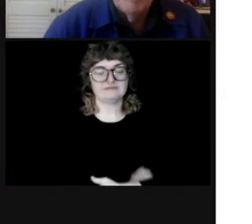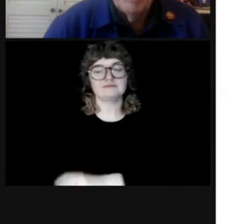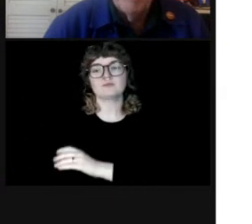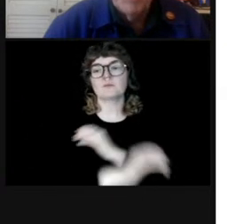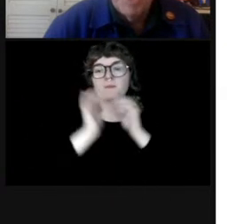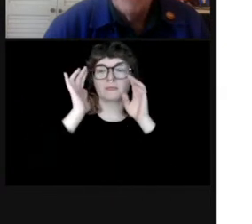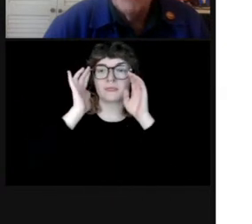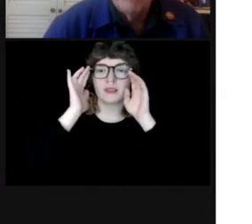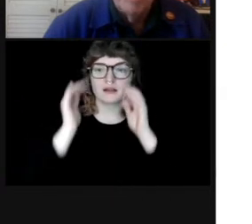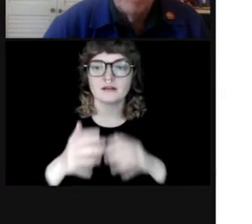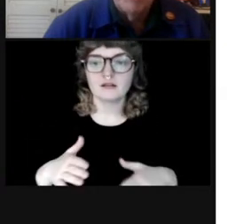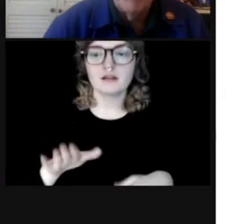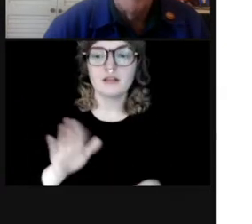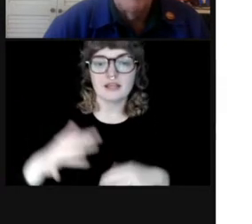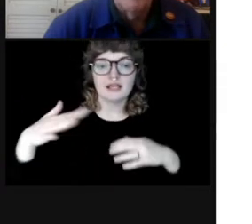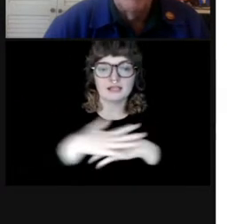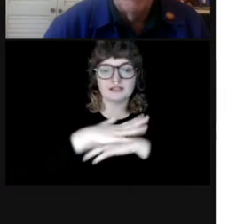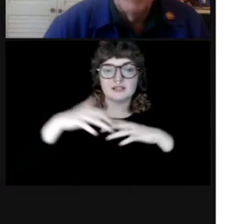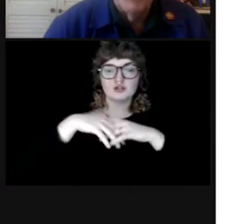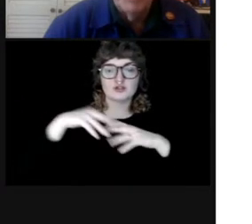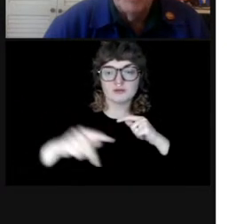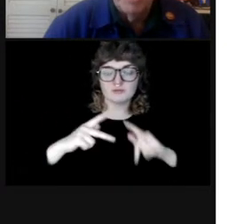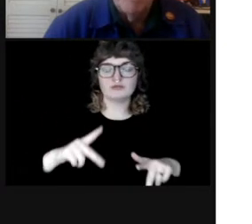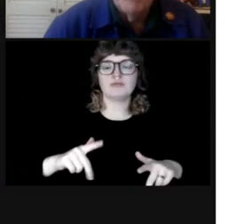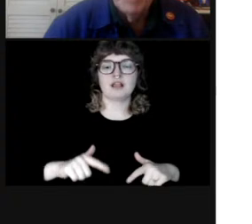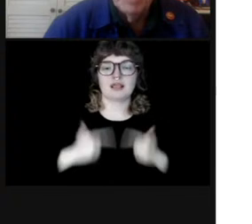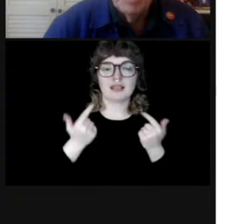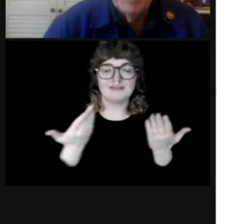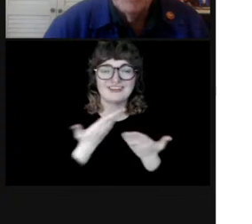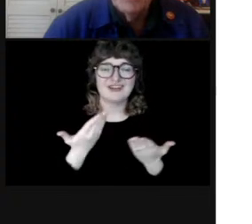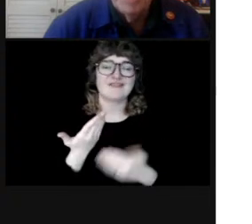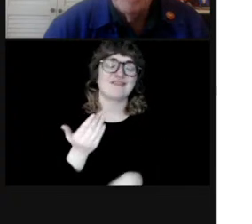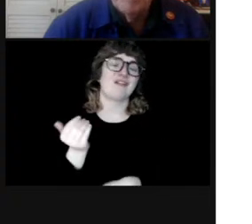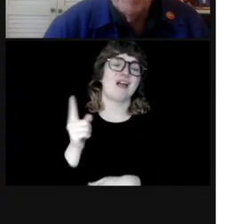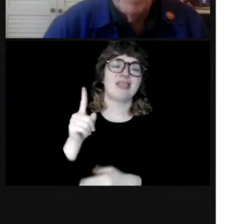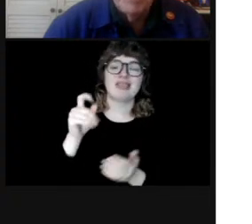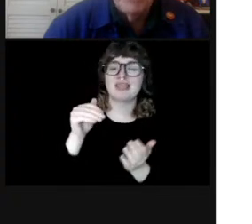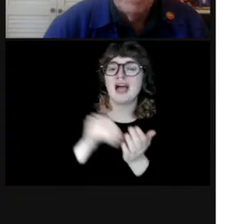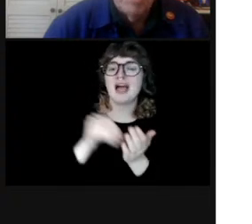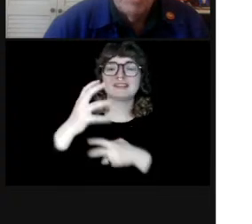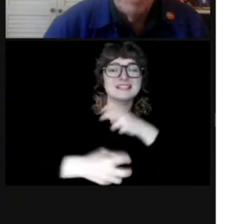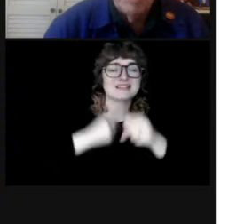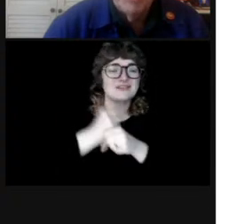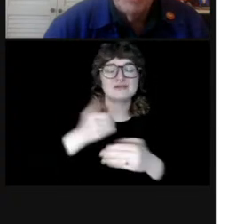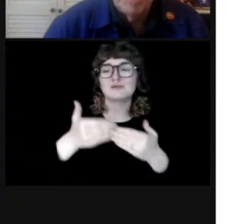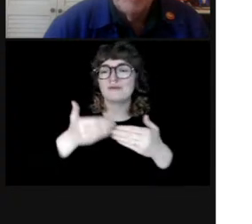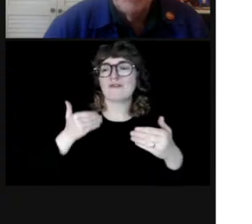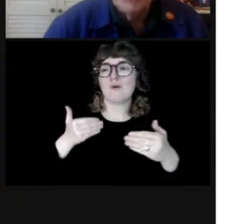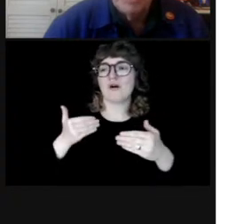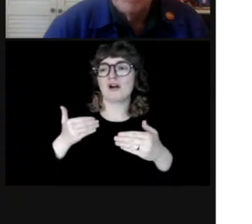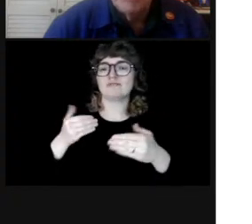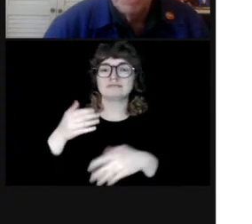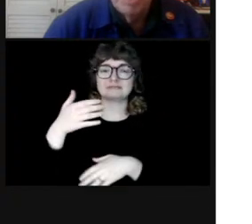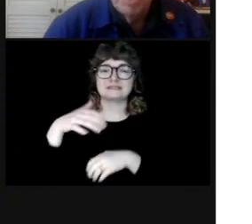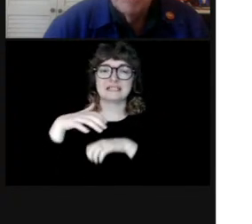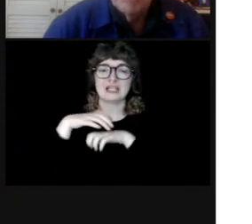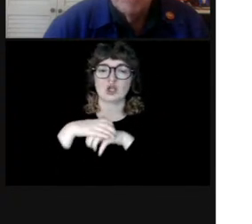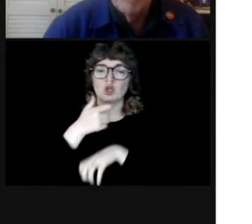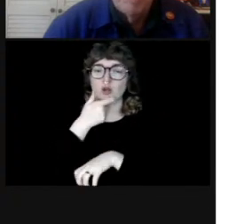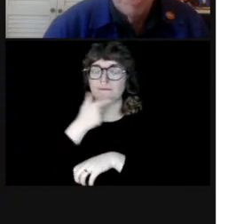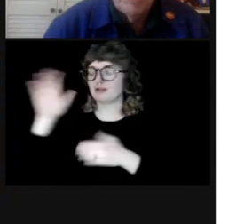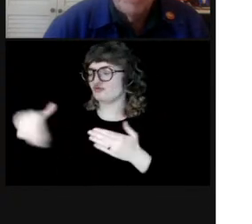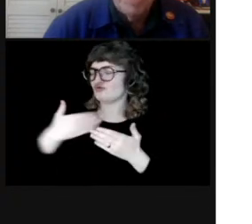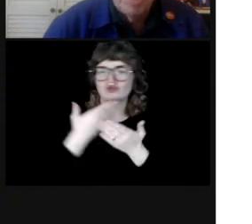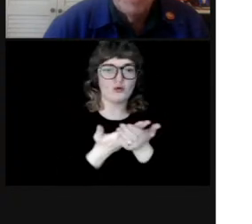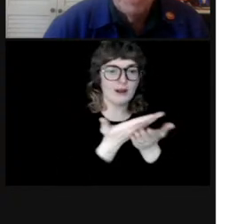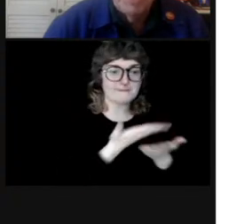They lived here for thousands of years before the Europeans showed up. These Native Americans are hardly mentioned after the settlers drove